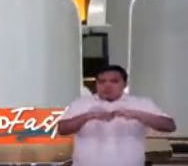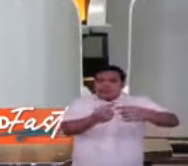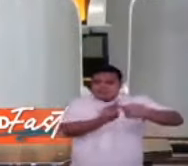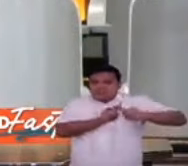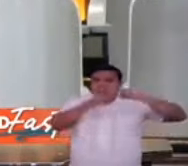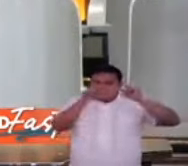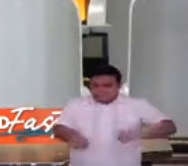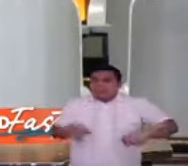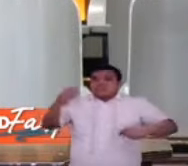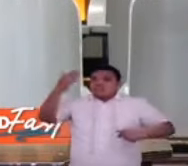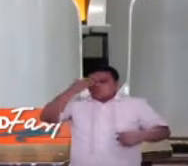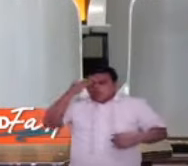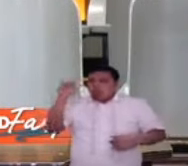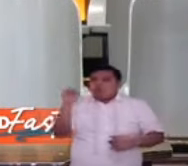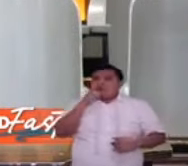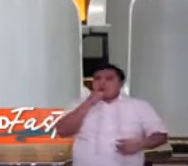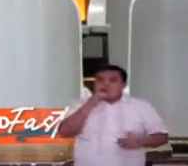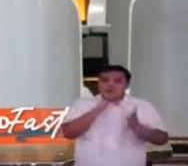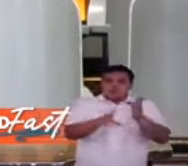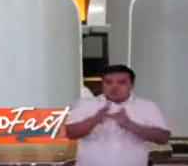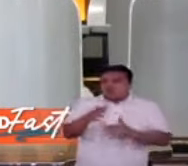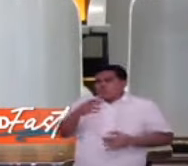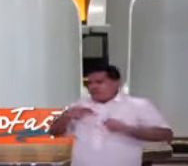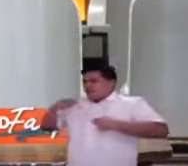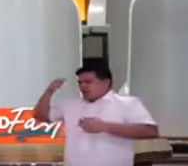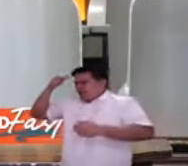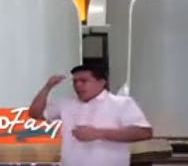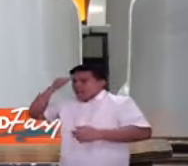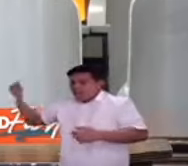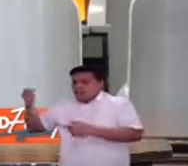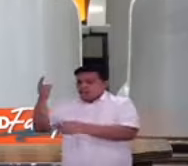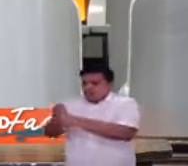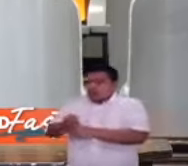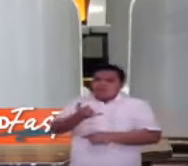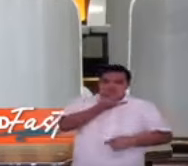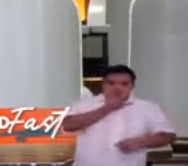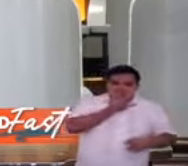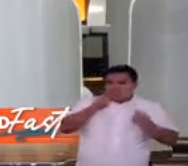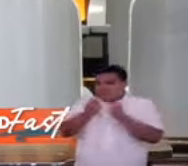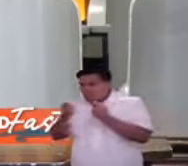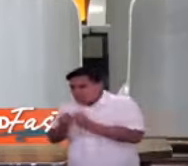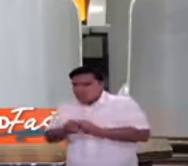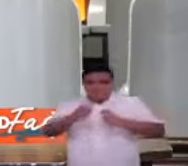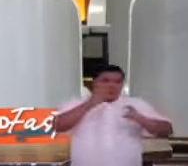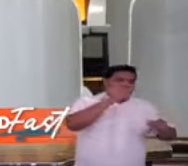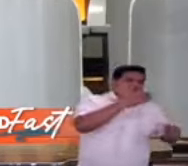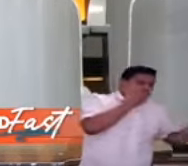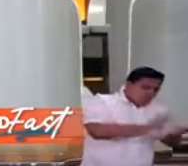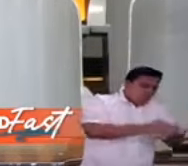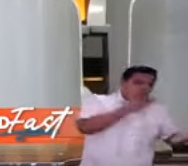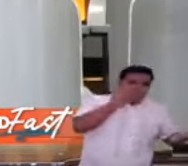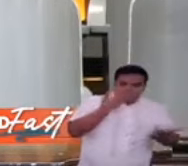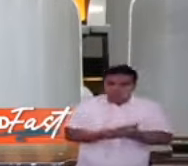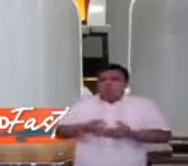child gets to know, have an understanding of sin, right and wrong, has reached the age of accountability